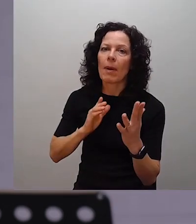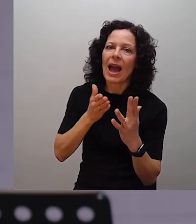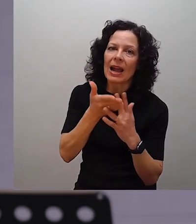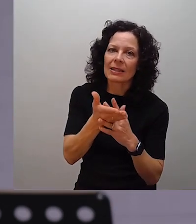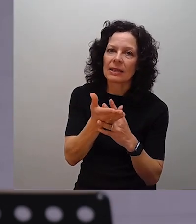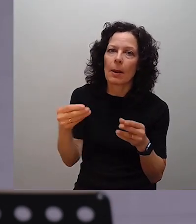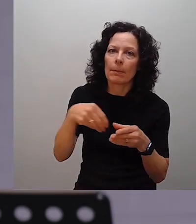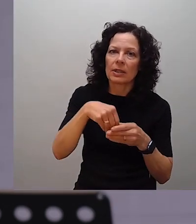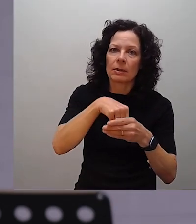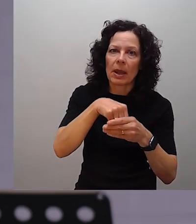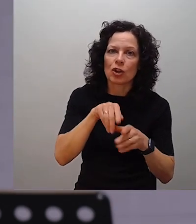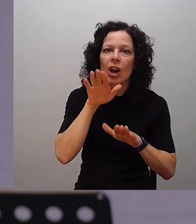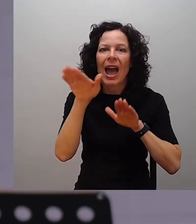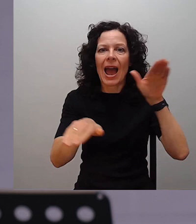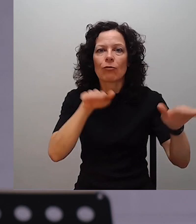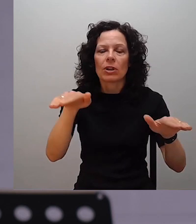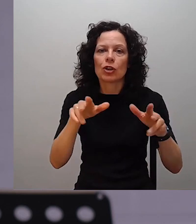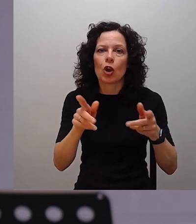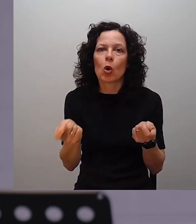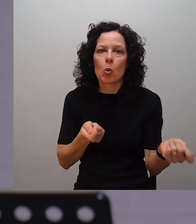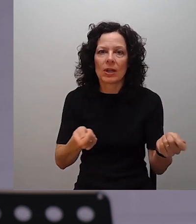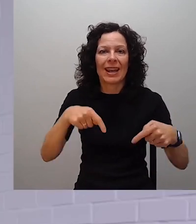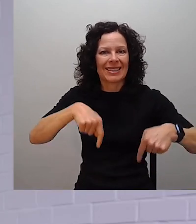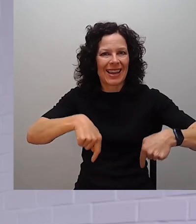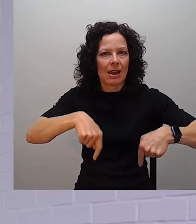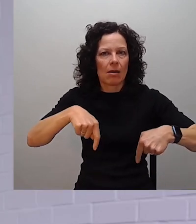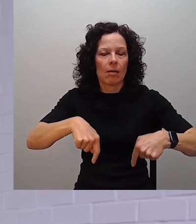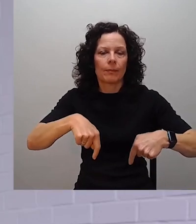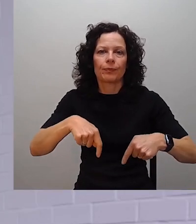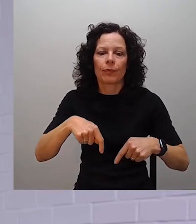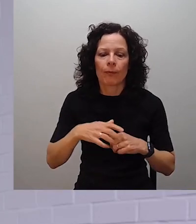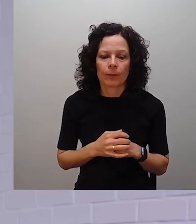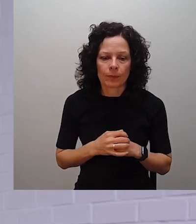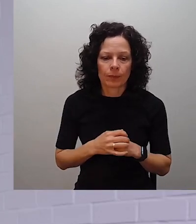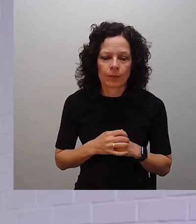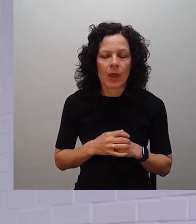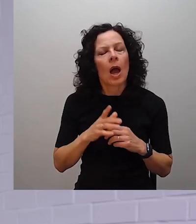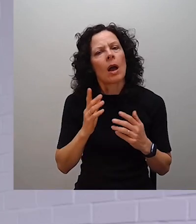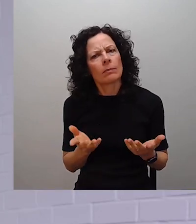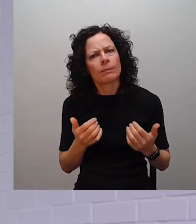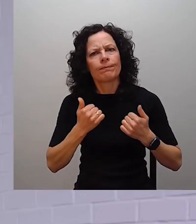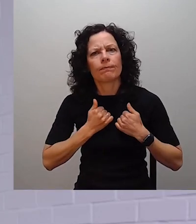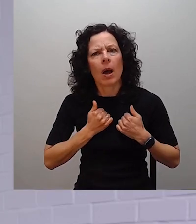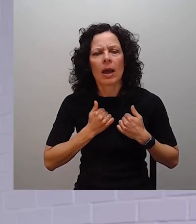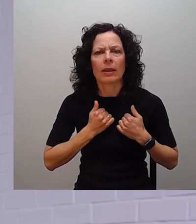Access, Participation and Outreach Coordinator here at IC Theatre. Well,